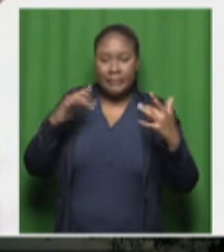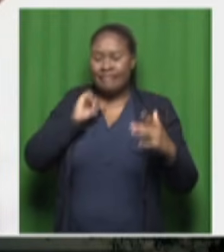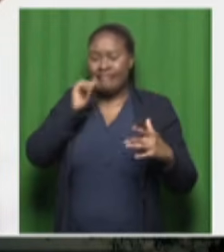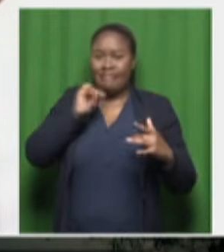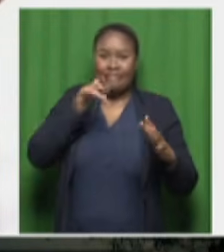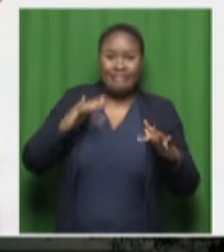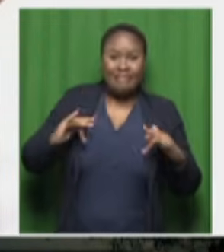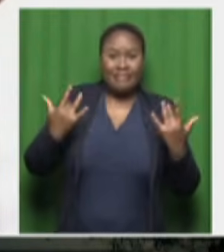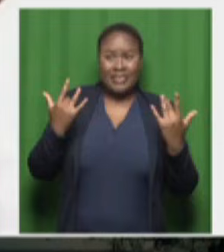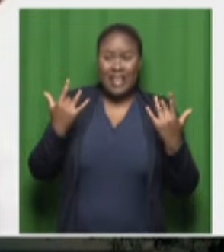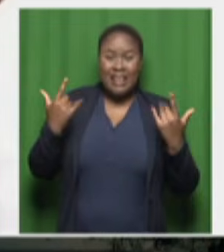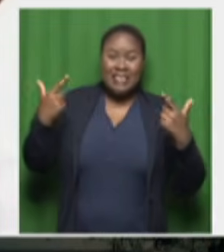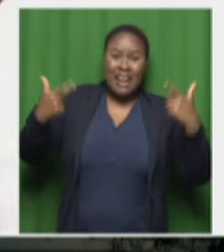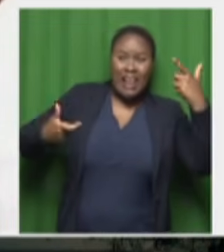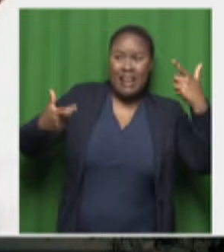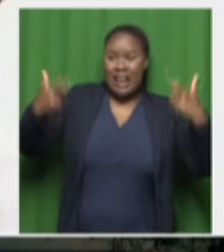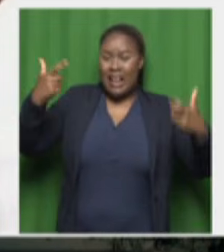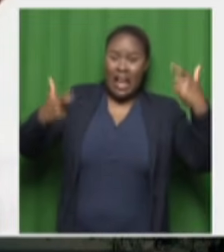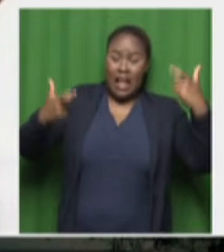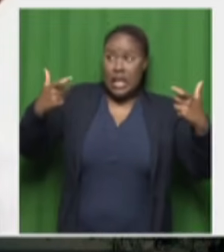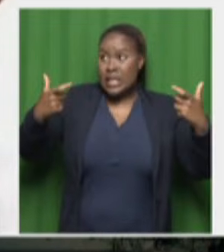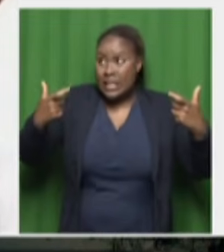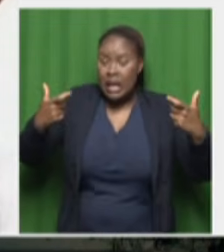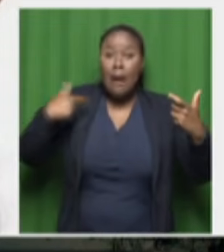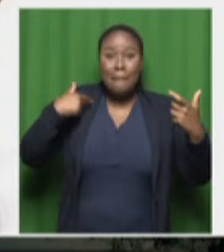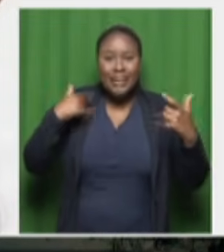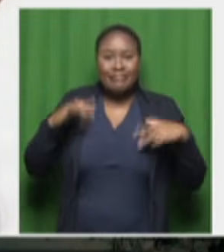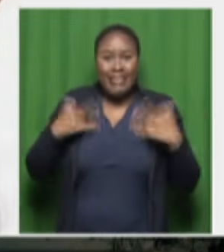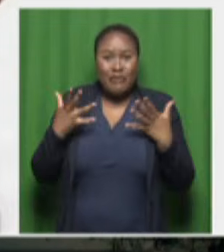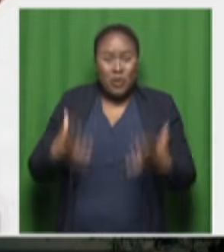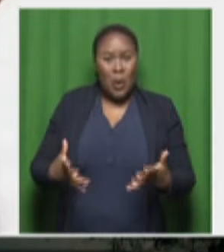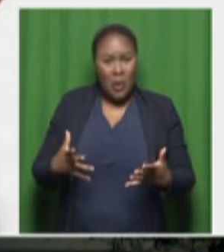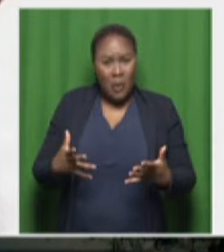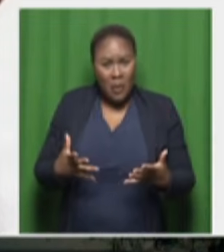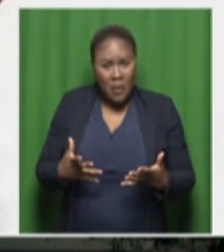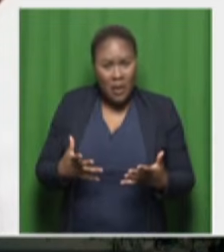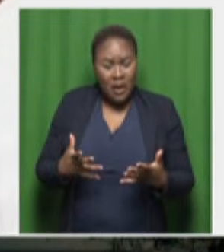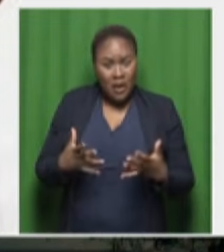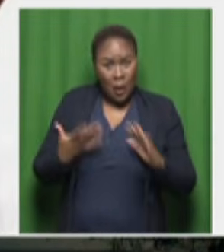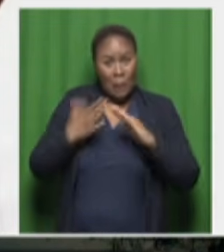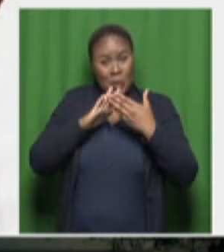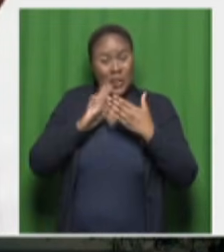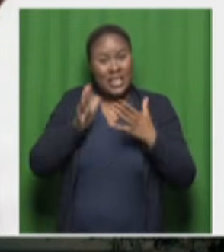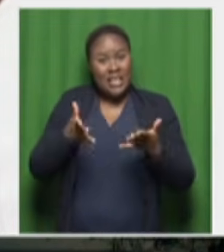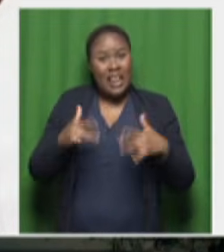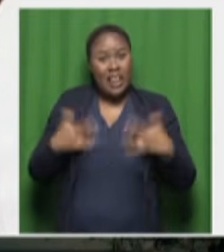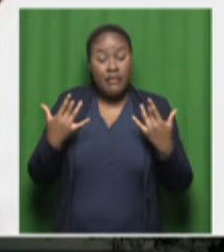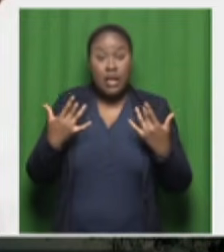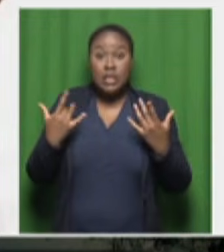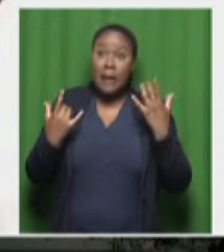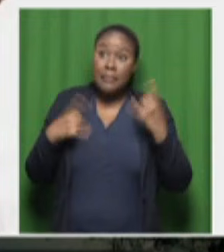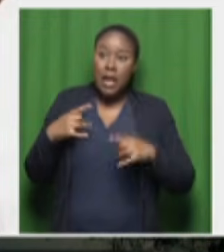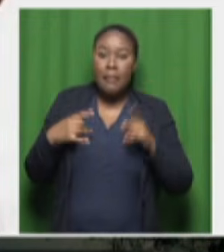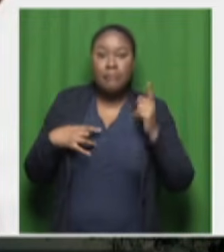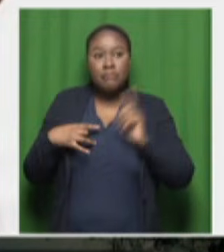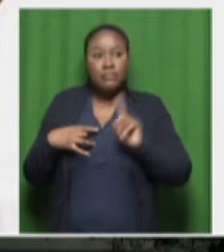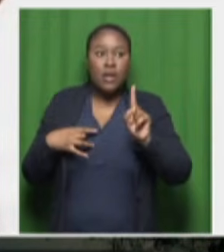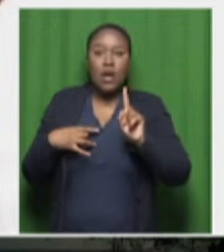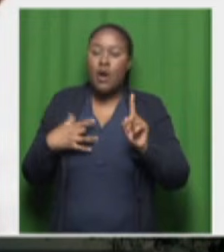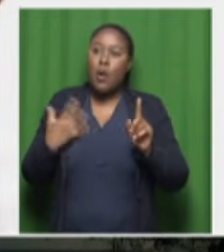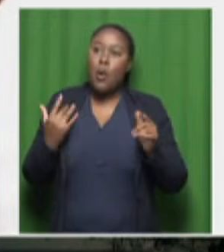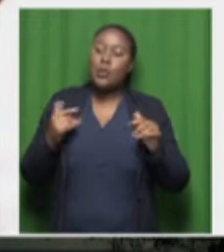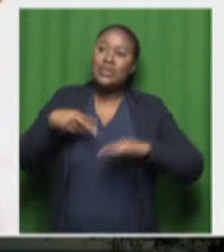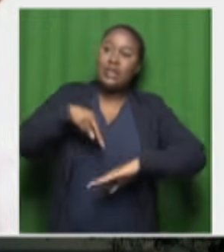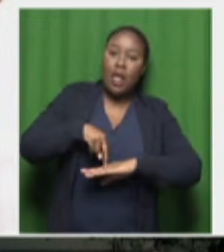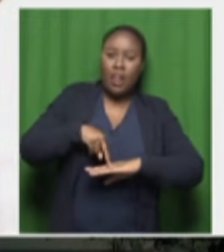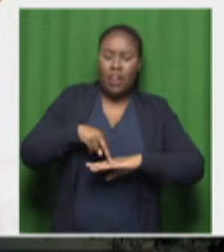know, gun battles, running battles that are taking place. As you say, you know, they get caught in the crossfire